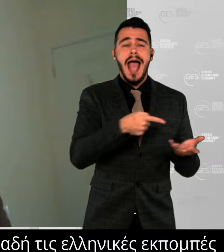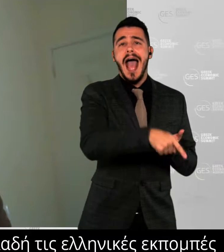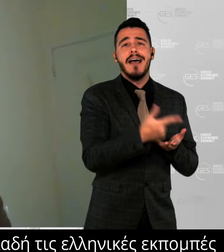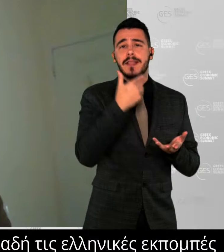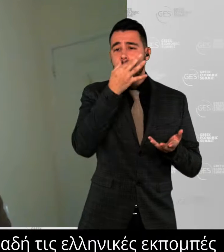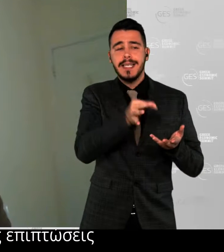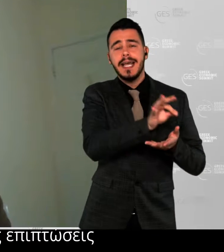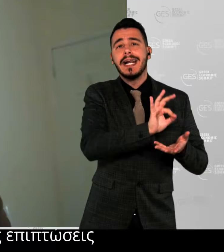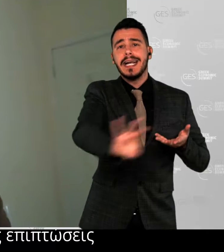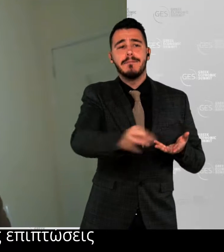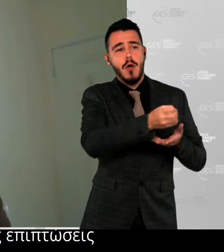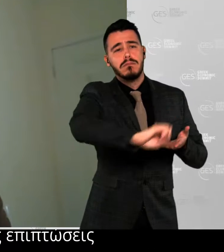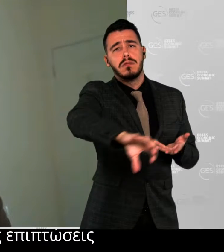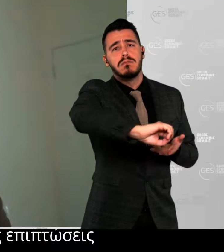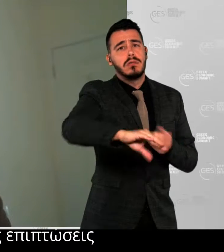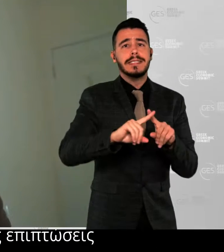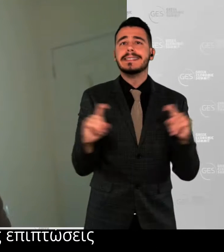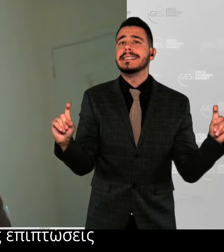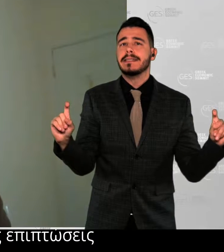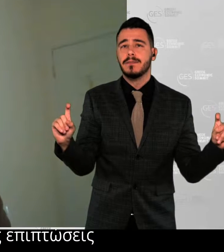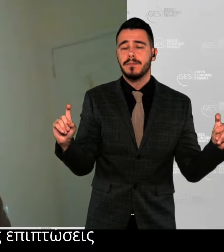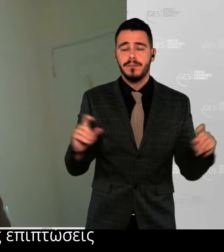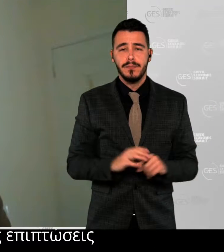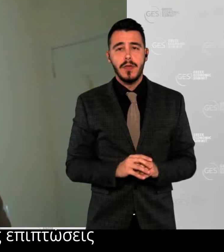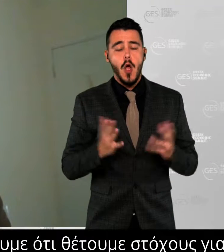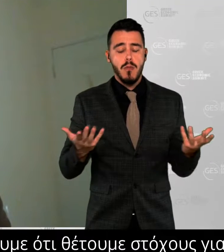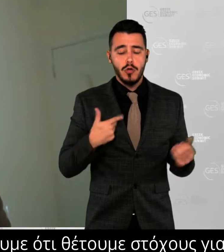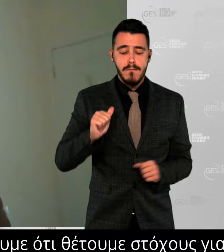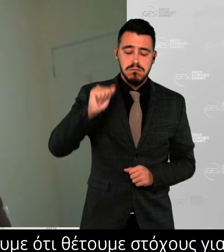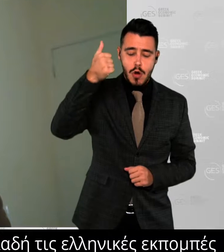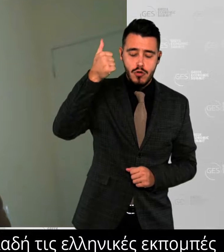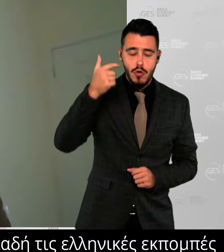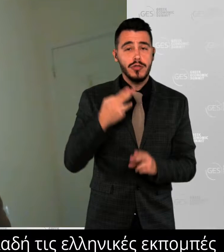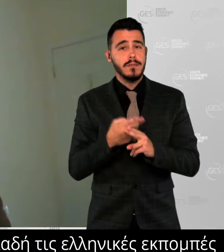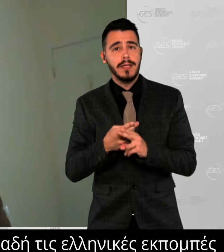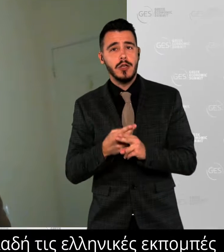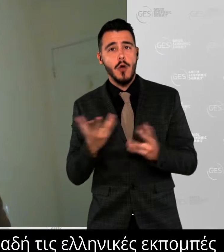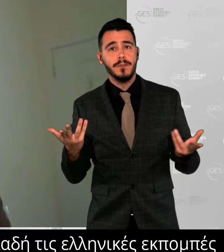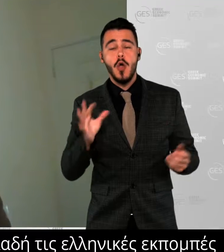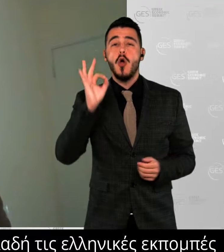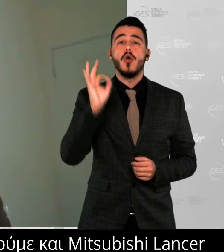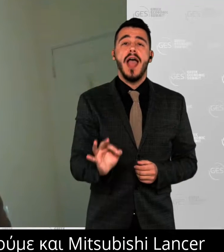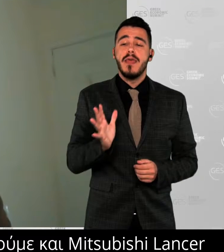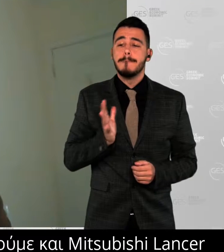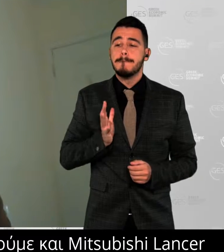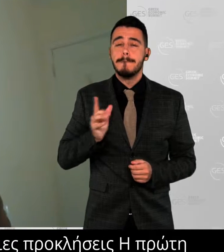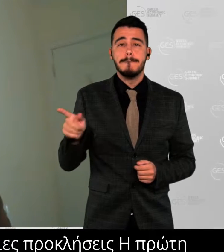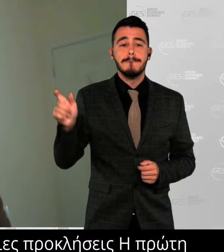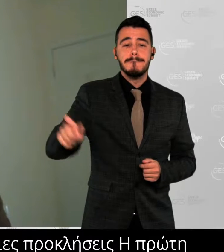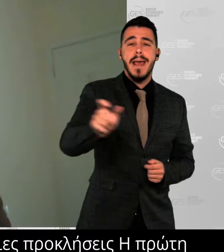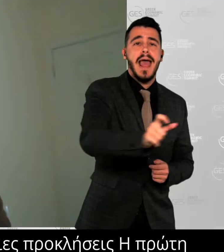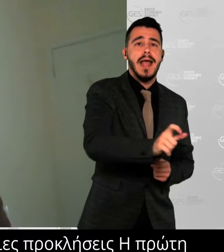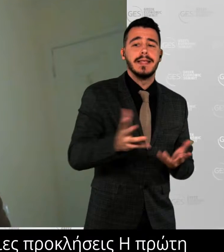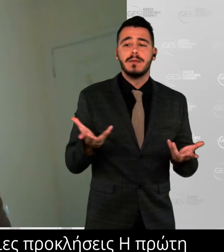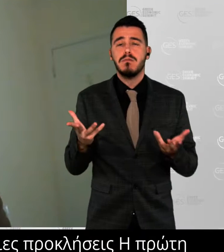challenges. The first is, how do we understand where each client is on their decarbonization journey today? And that